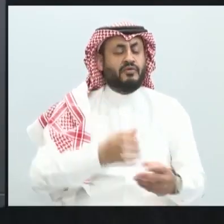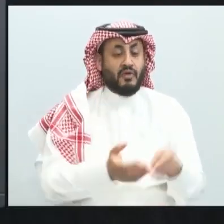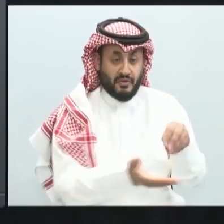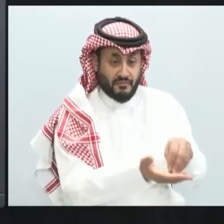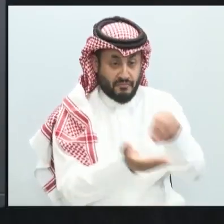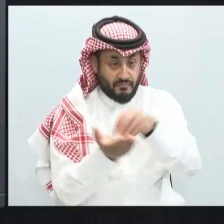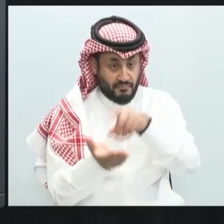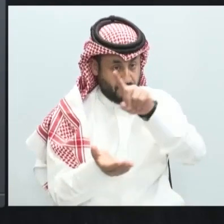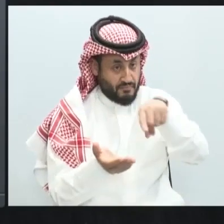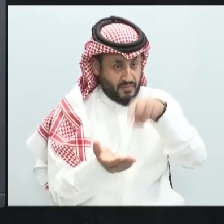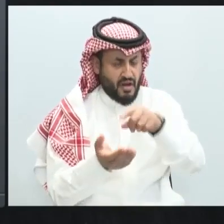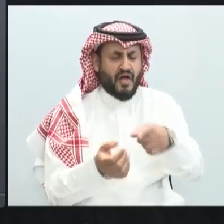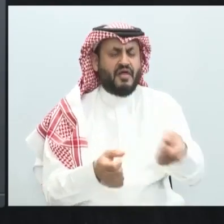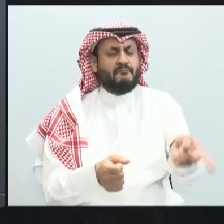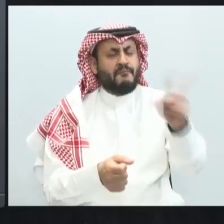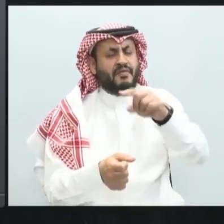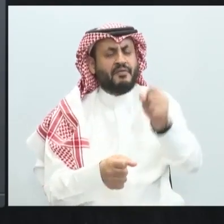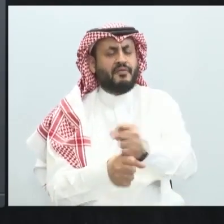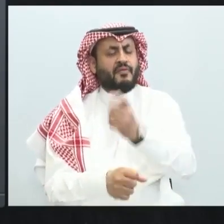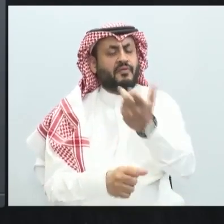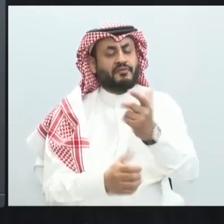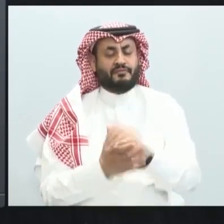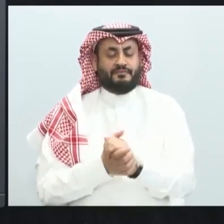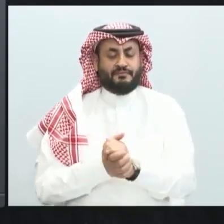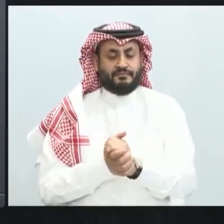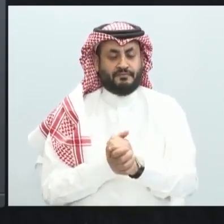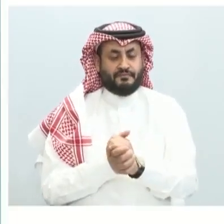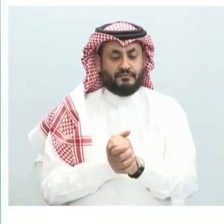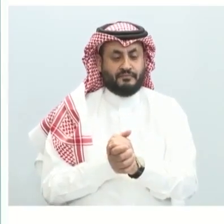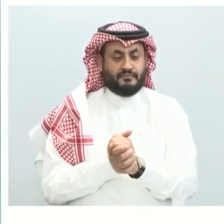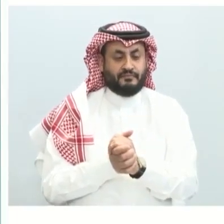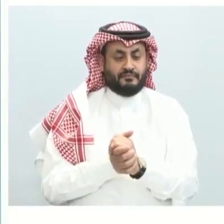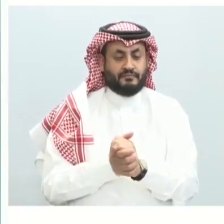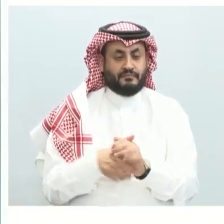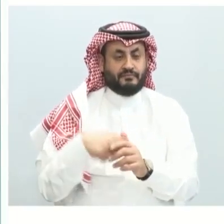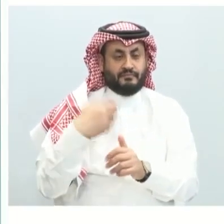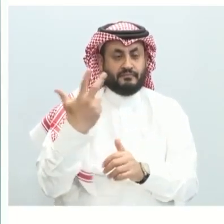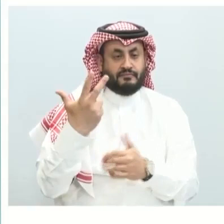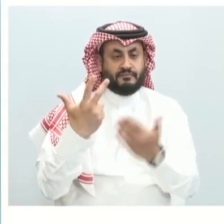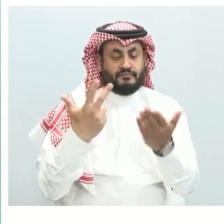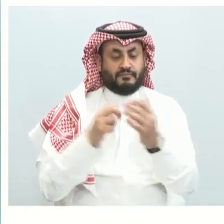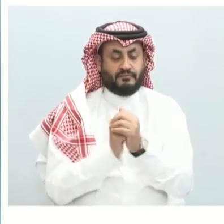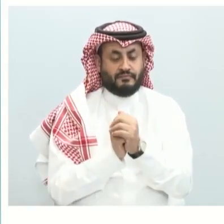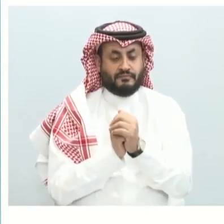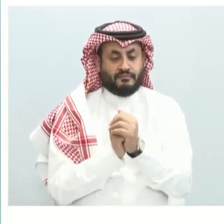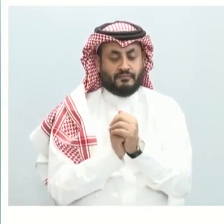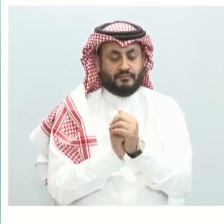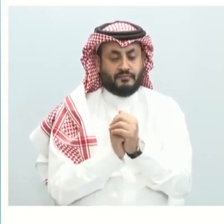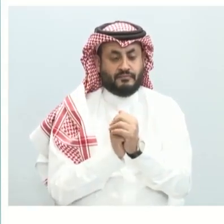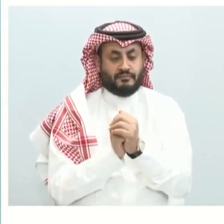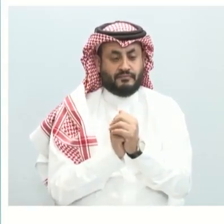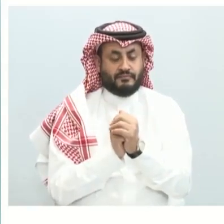talk about plans that we want to do in the future. Now let's listen to